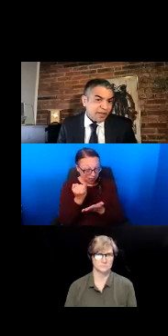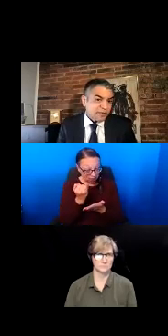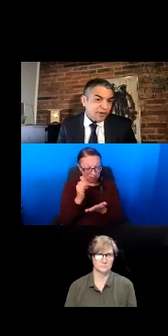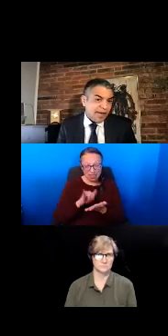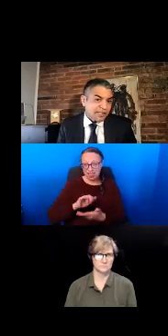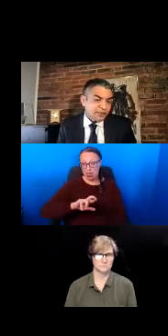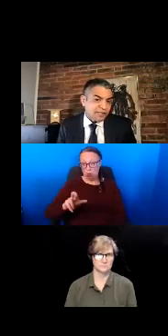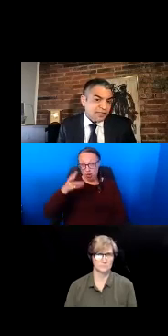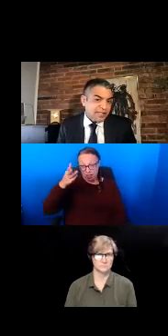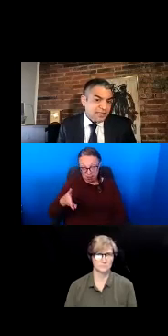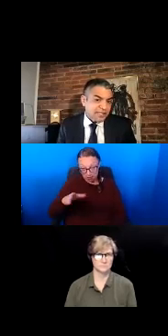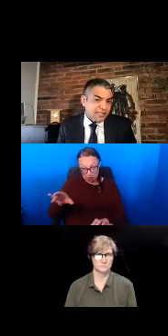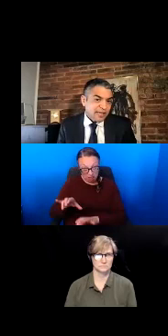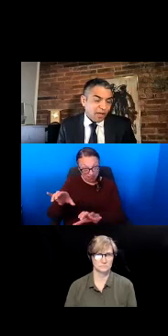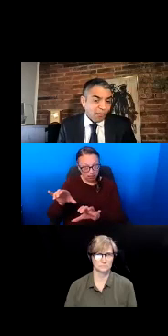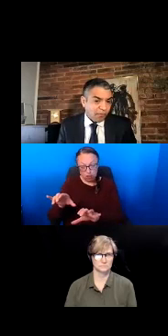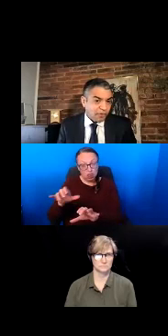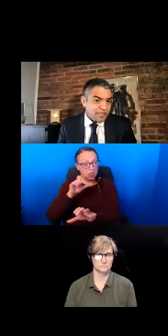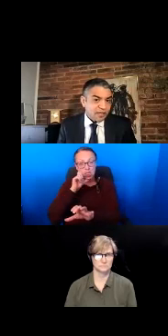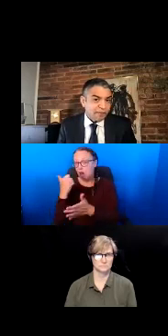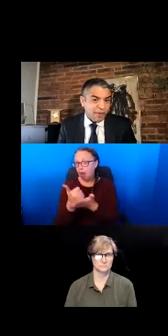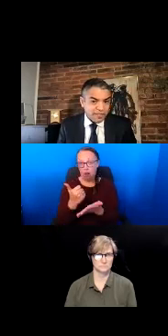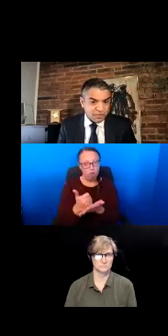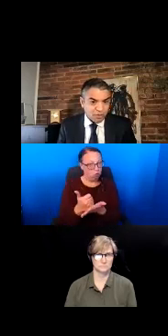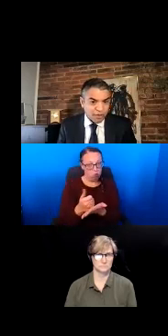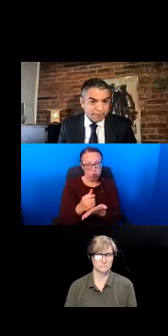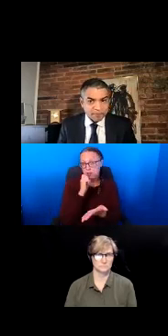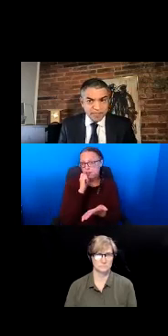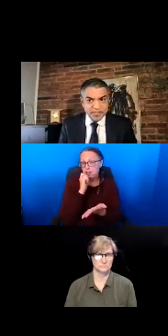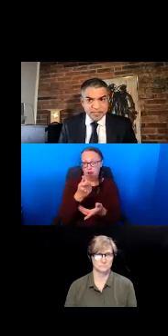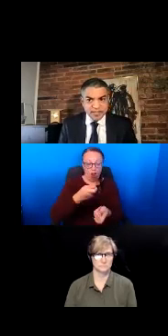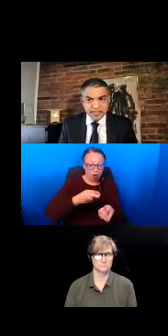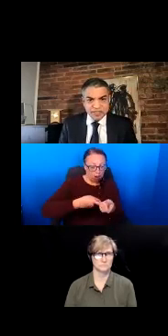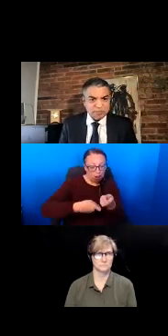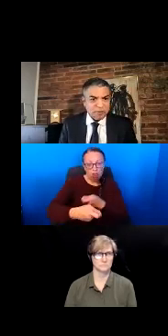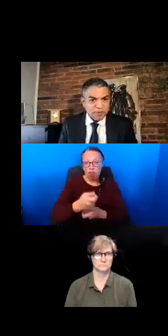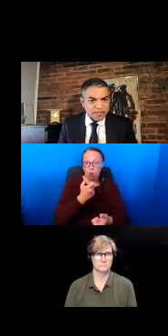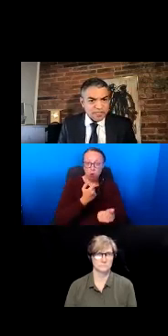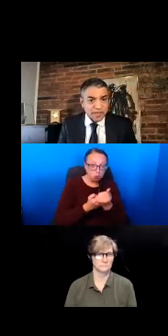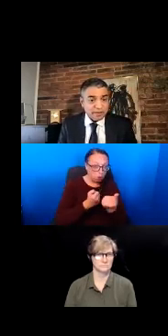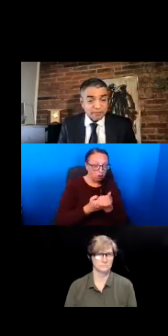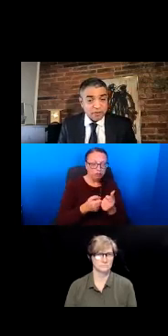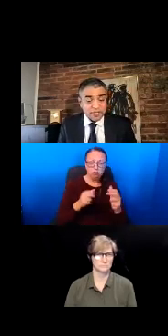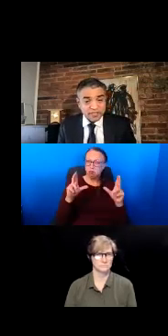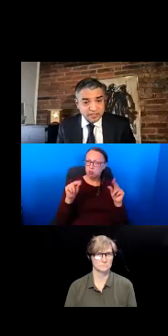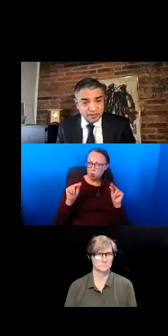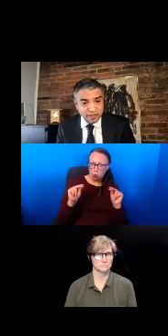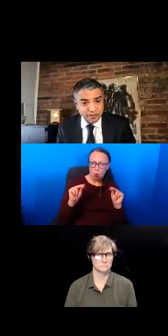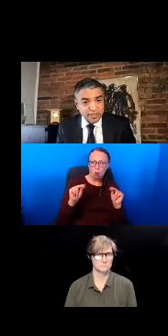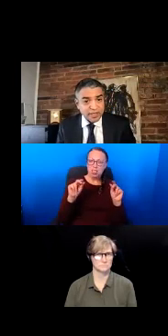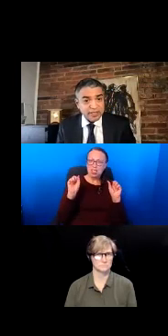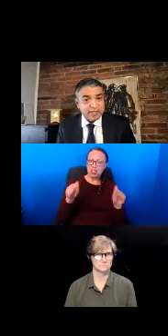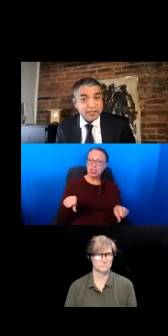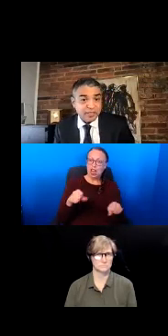right hemisphere activity isn't helpful. It's not compensatory. It's spurious, and worst case